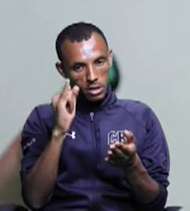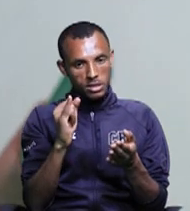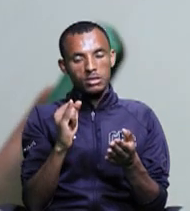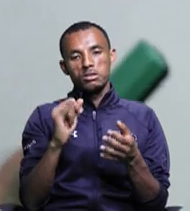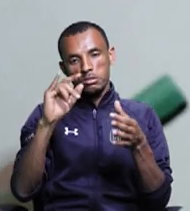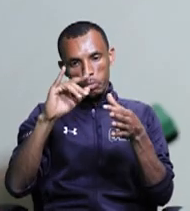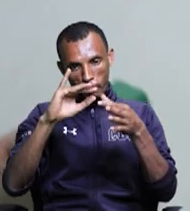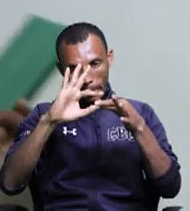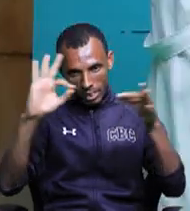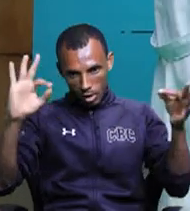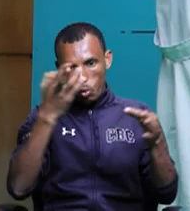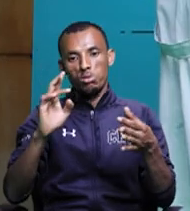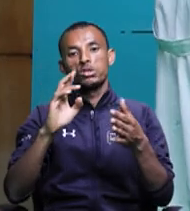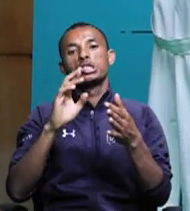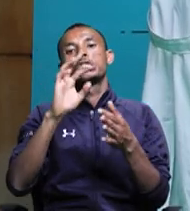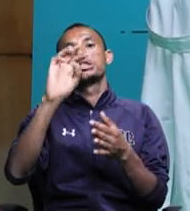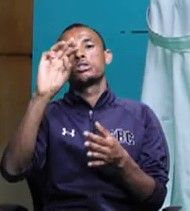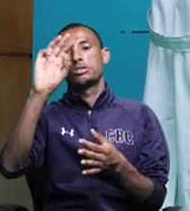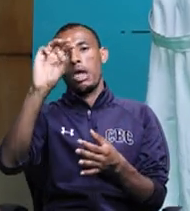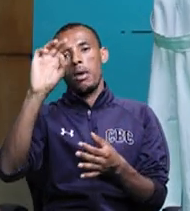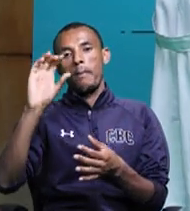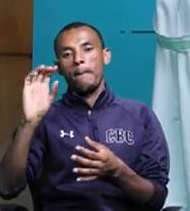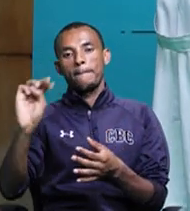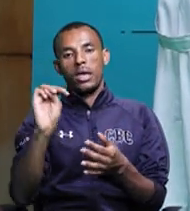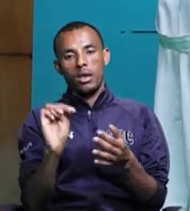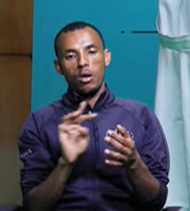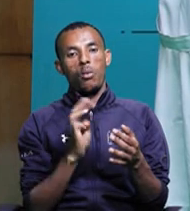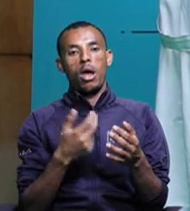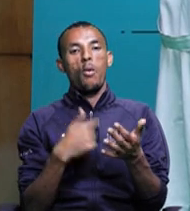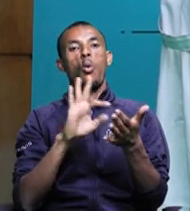of centimeters. So we have quantitative data.